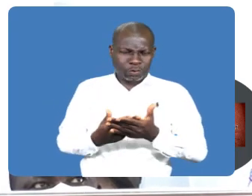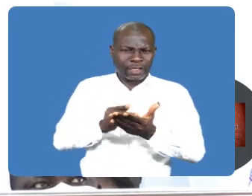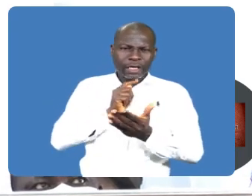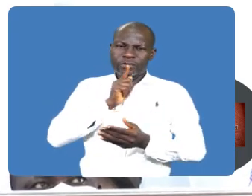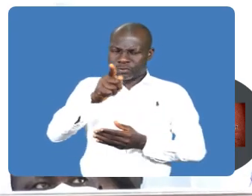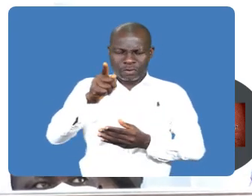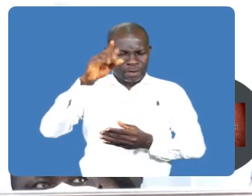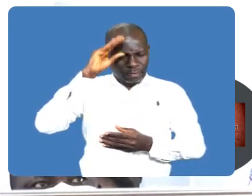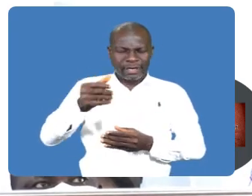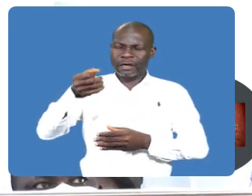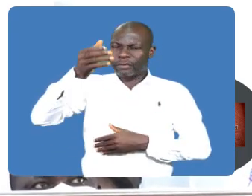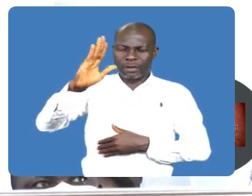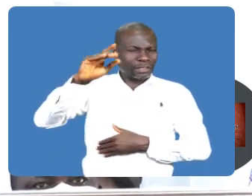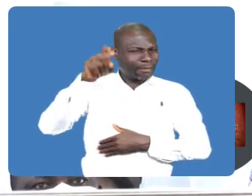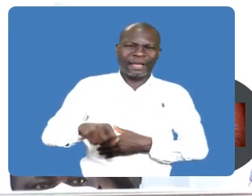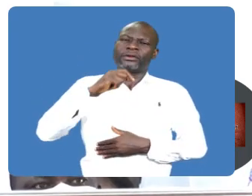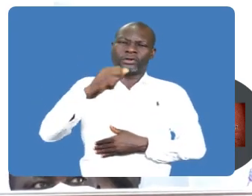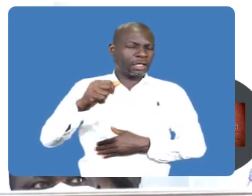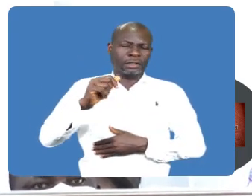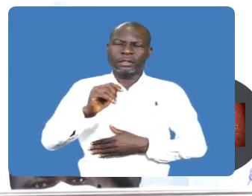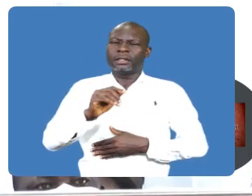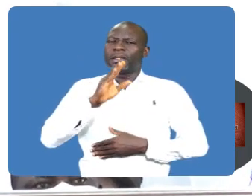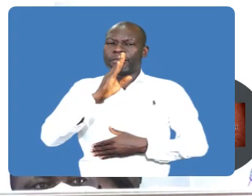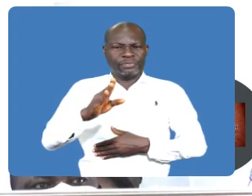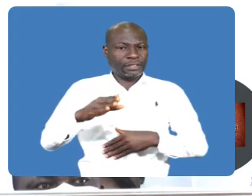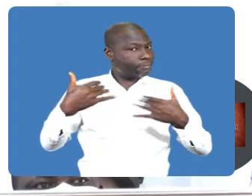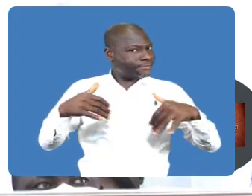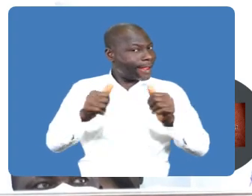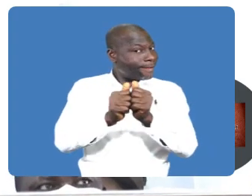of God cannot be overemphasized.